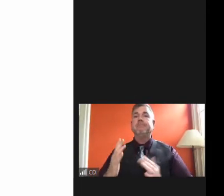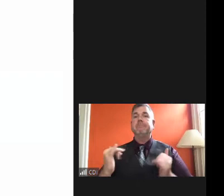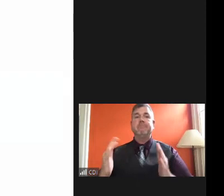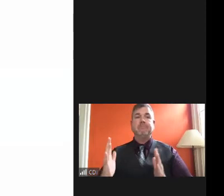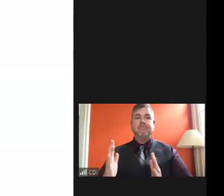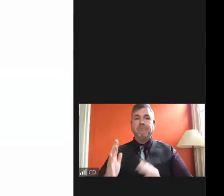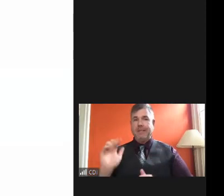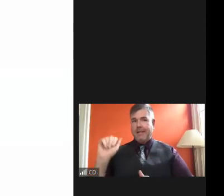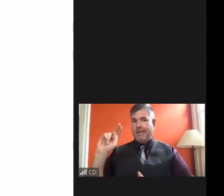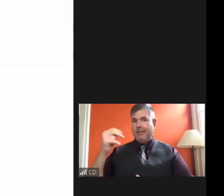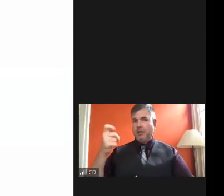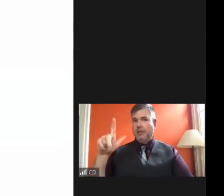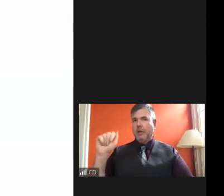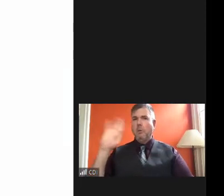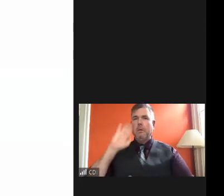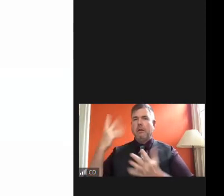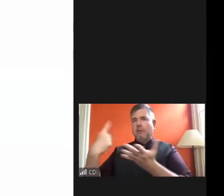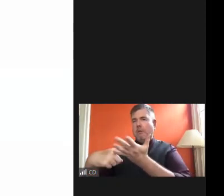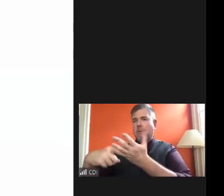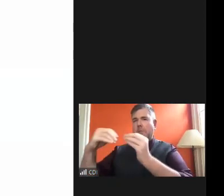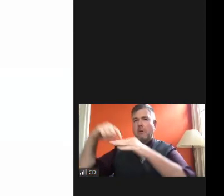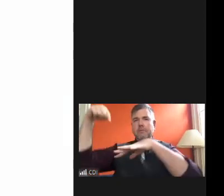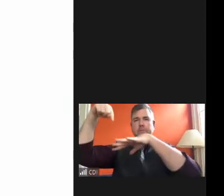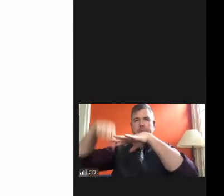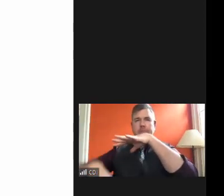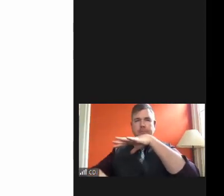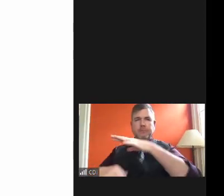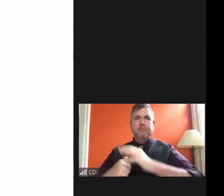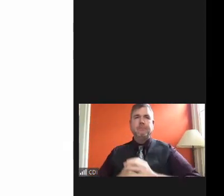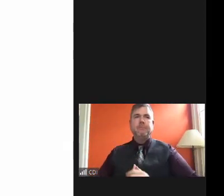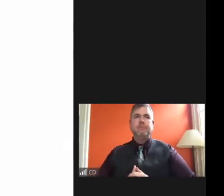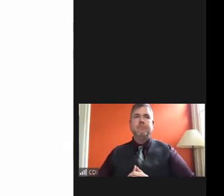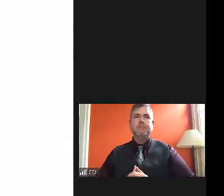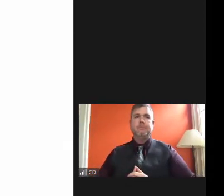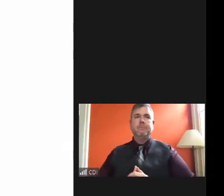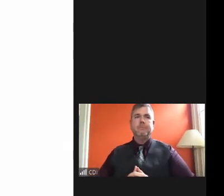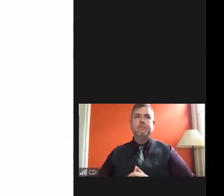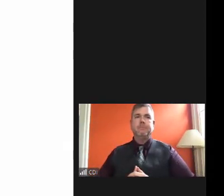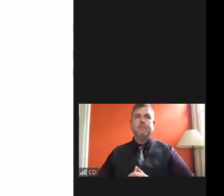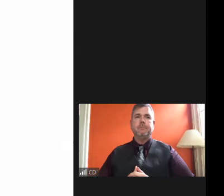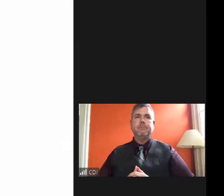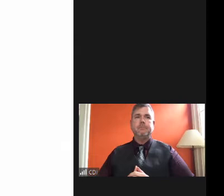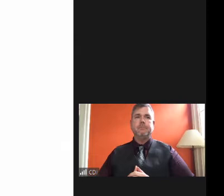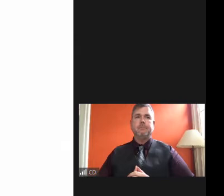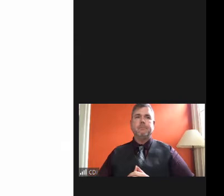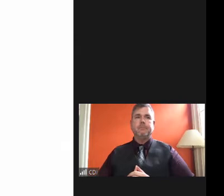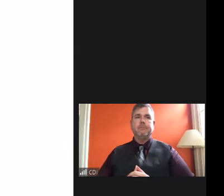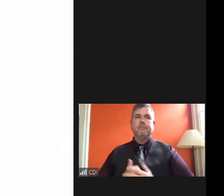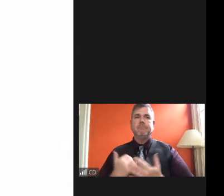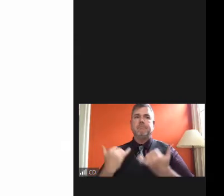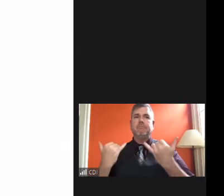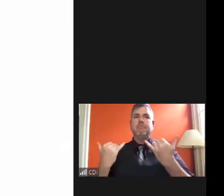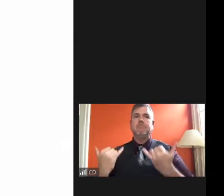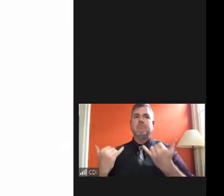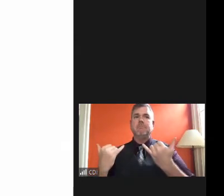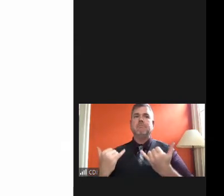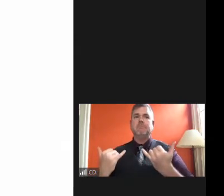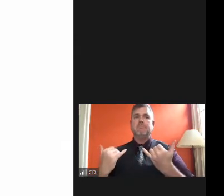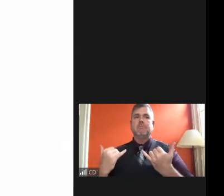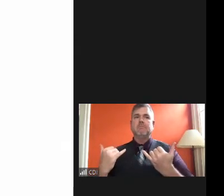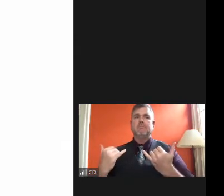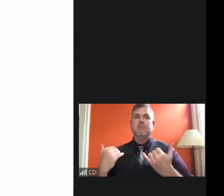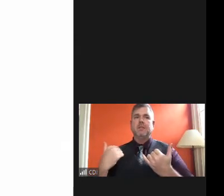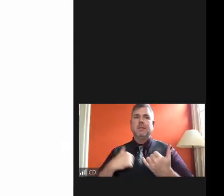So importantly, as we navigate these really challenging decisions about opening sectors